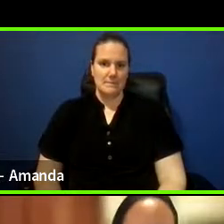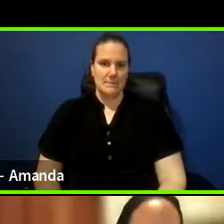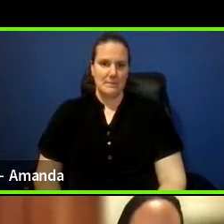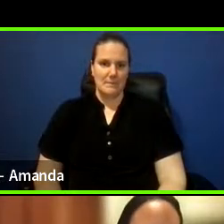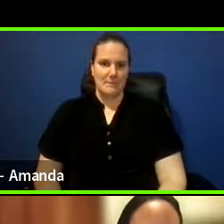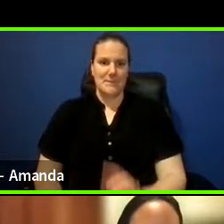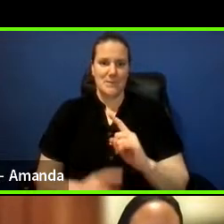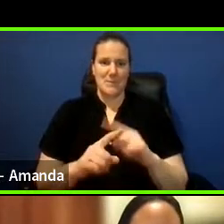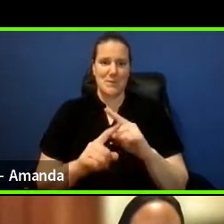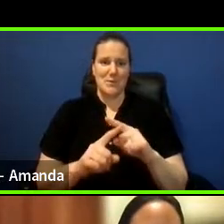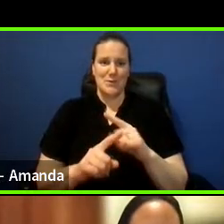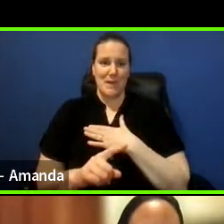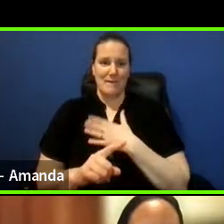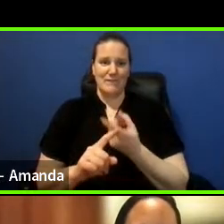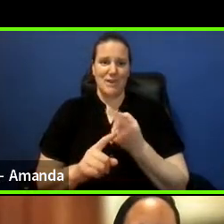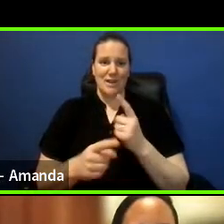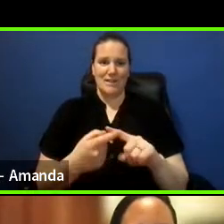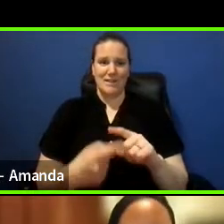You're muted, my friend.